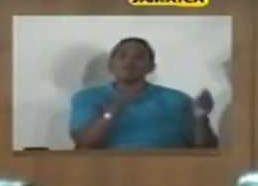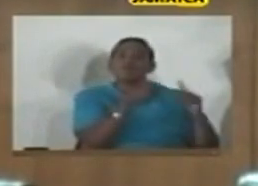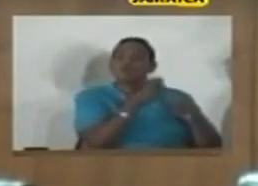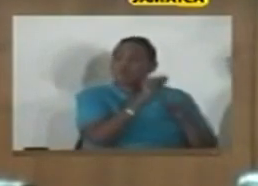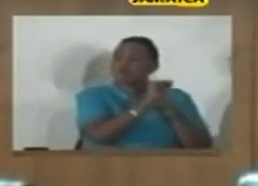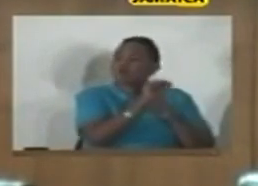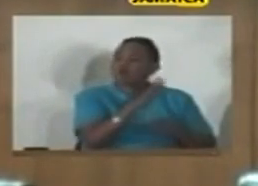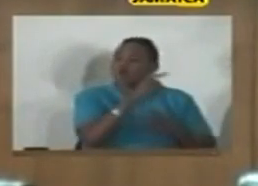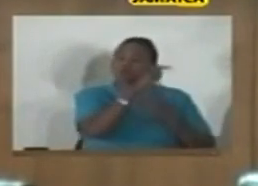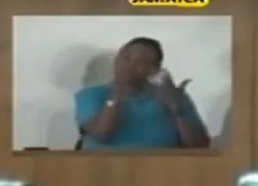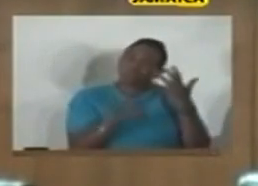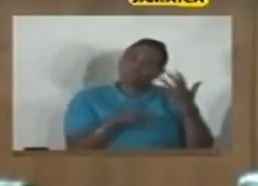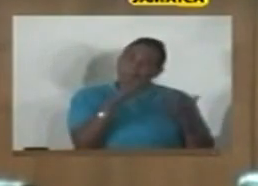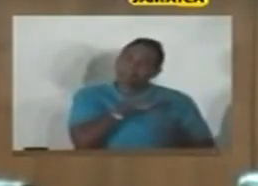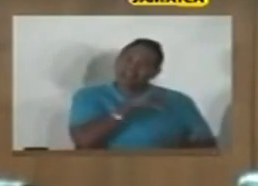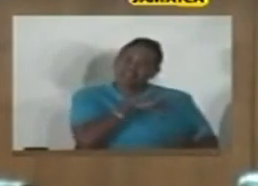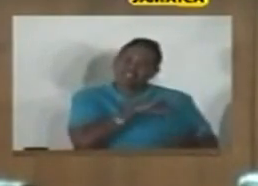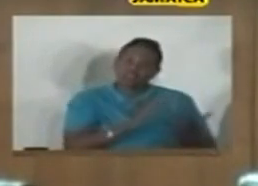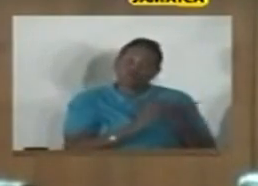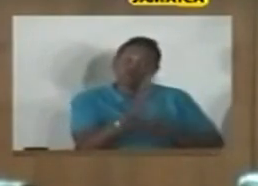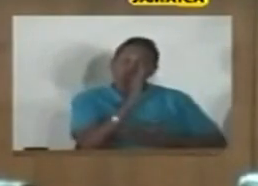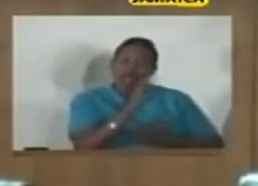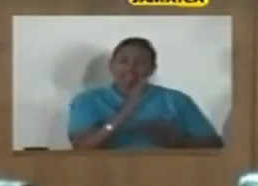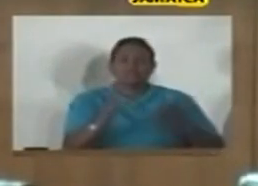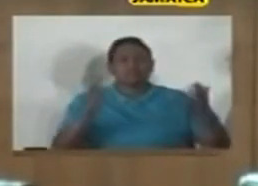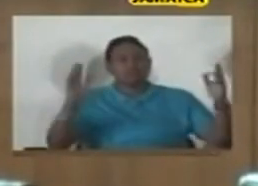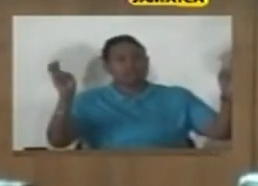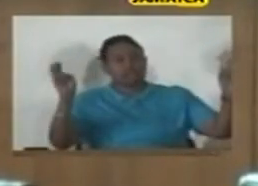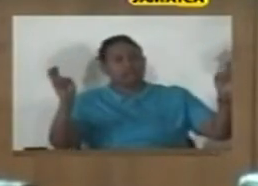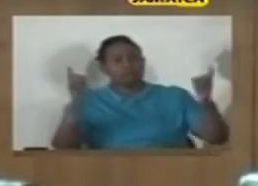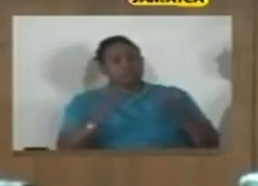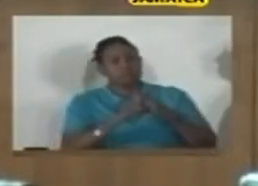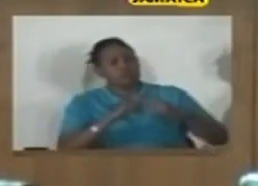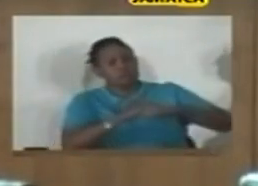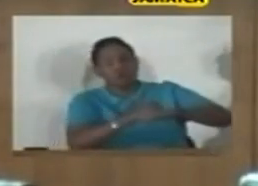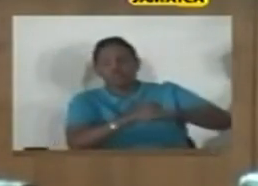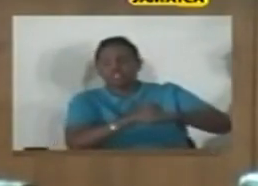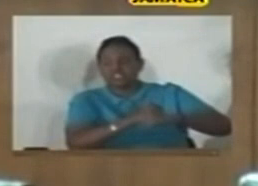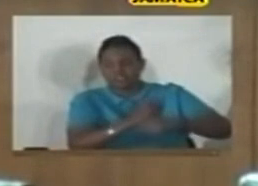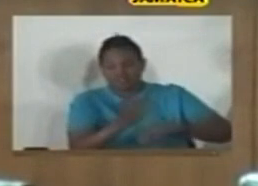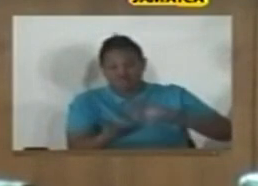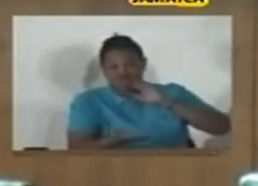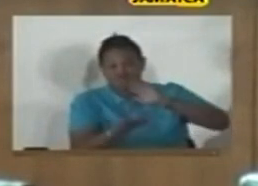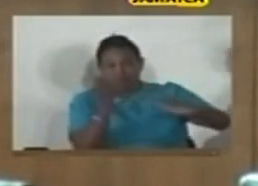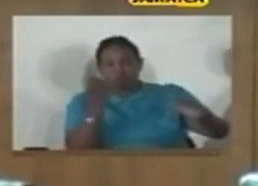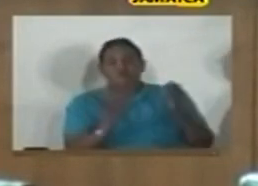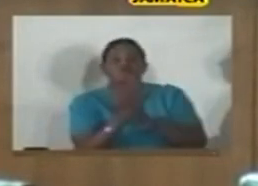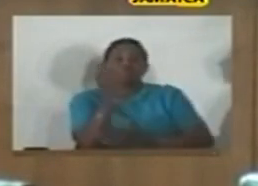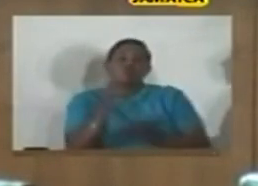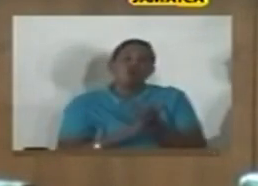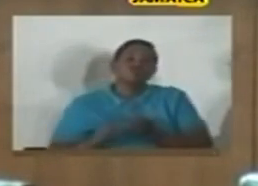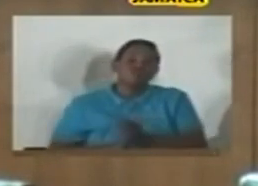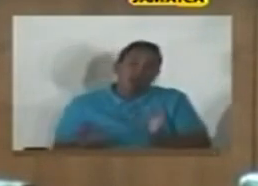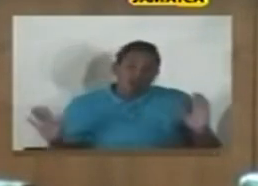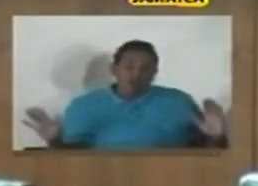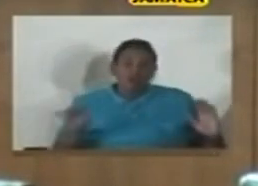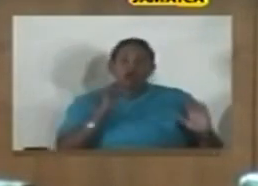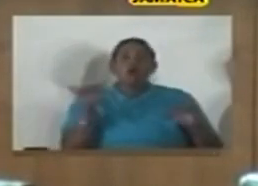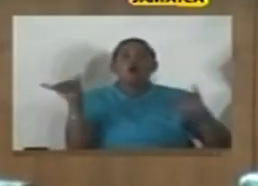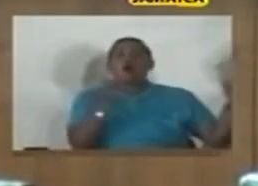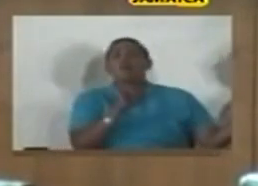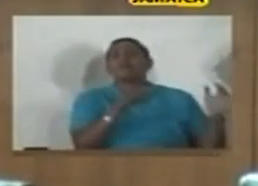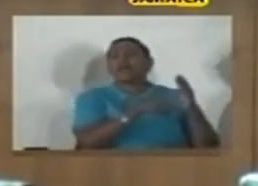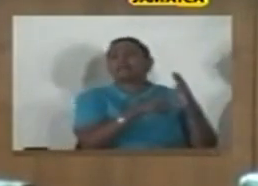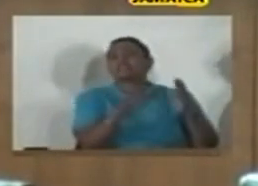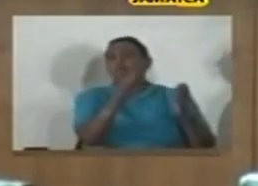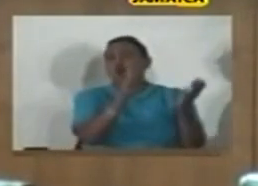workers certain statutory rights, entitlements, and protection prescribed by law. A common example is where a